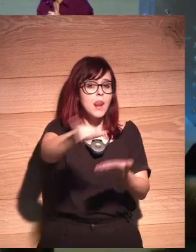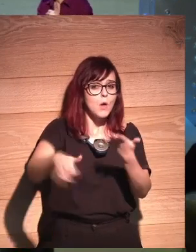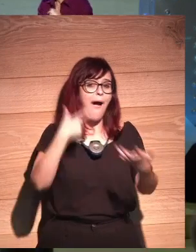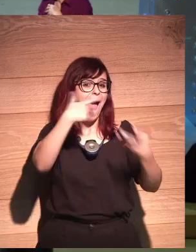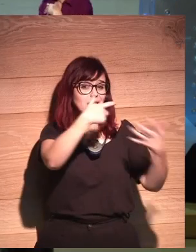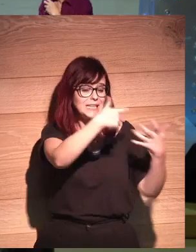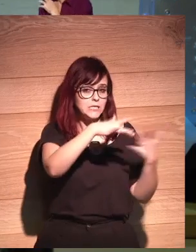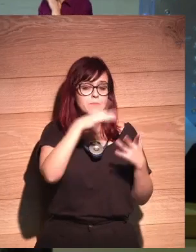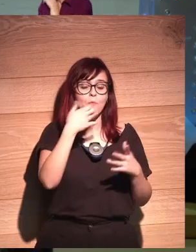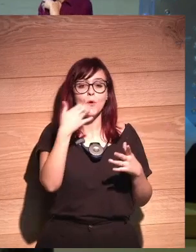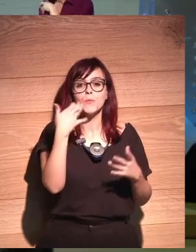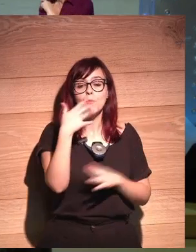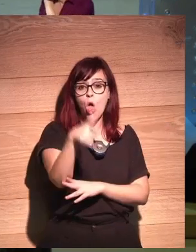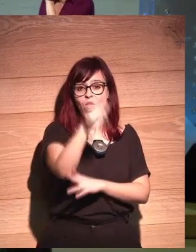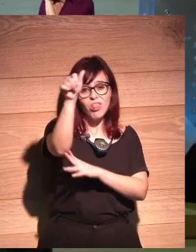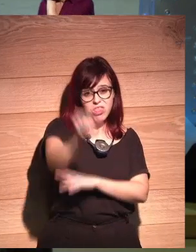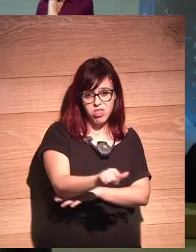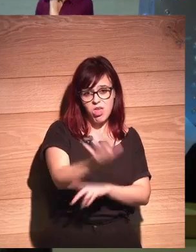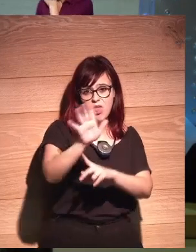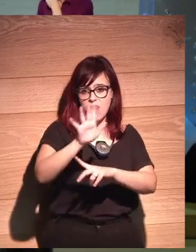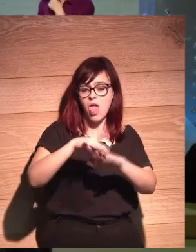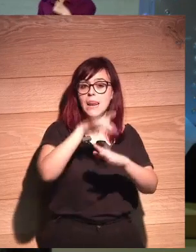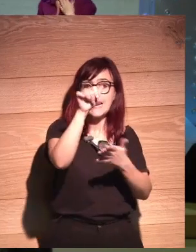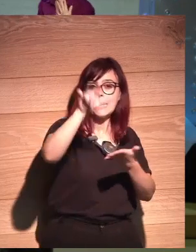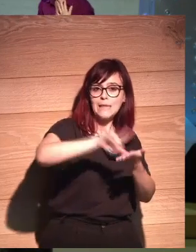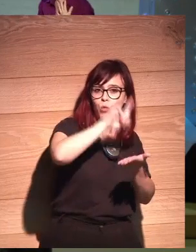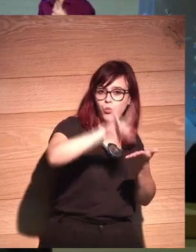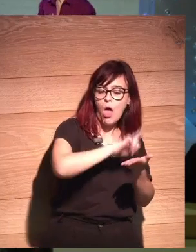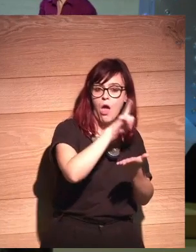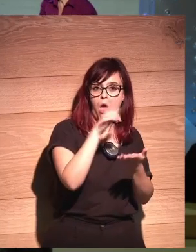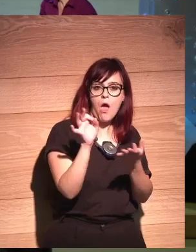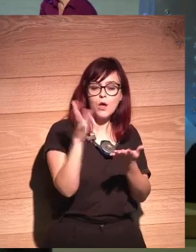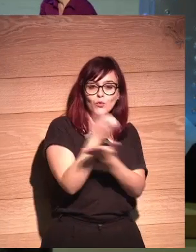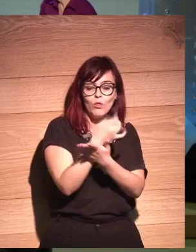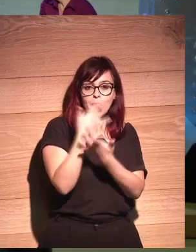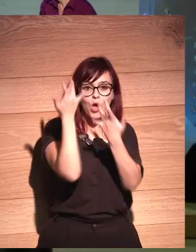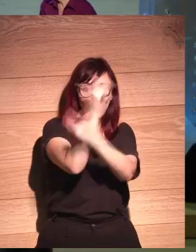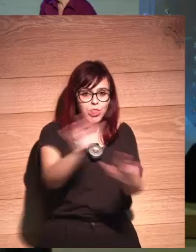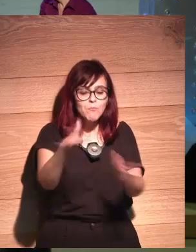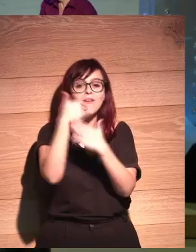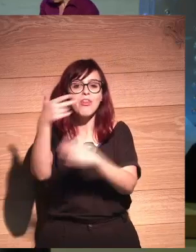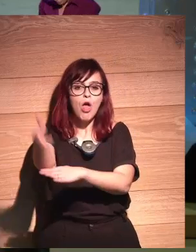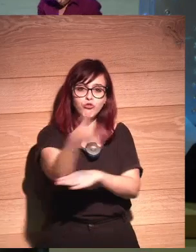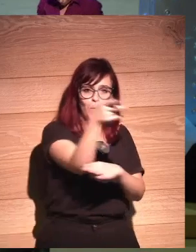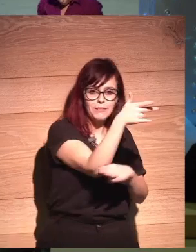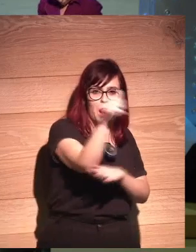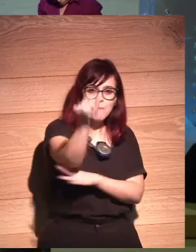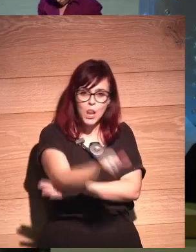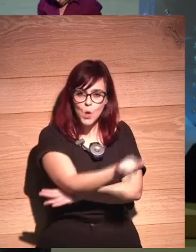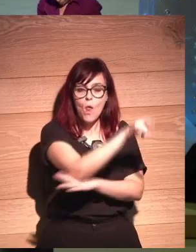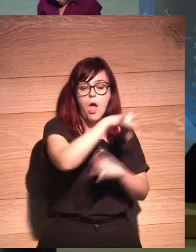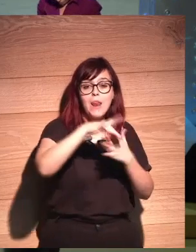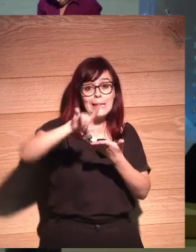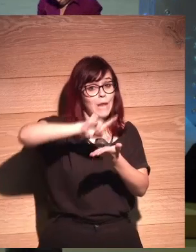nowadays we have many artistic languages, cinema, literature, and we have